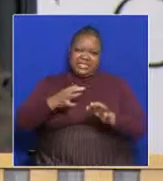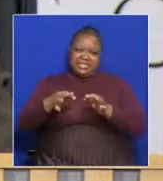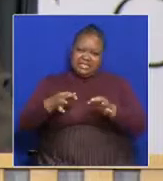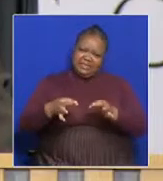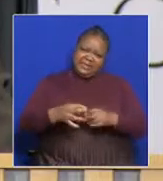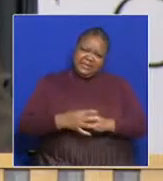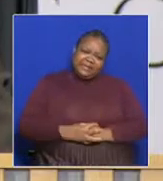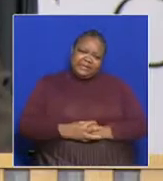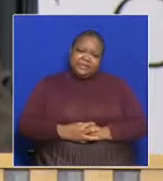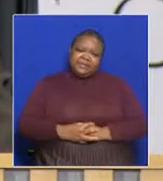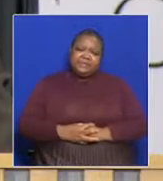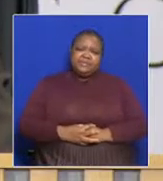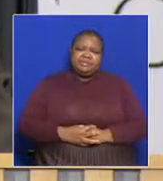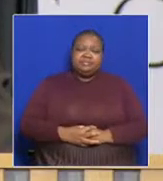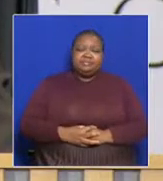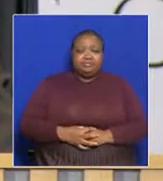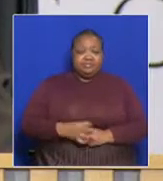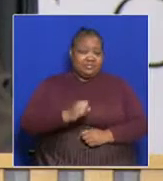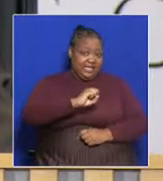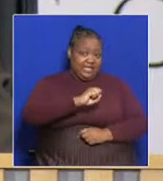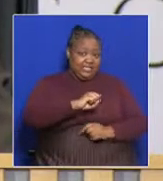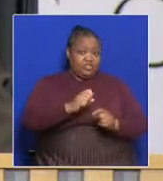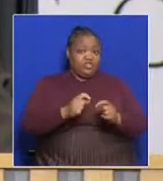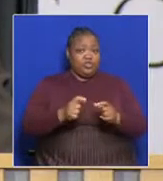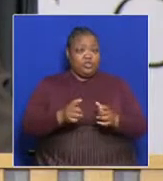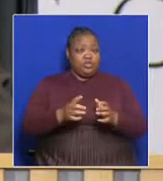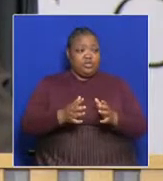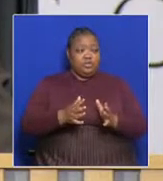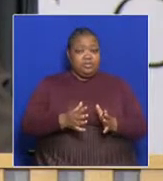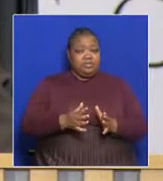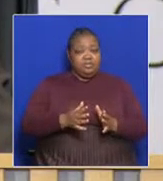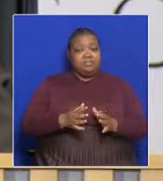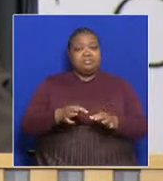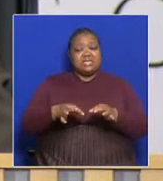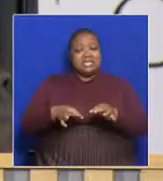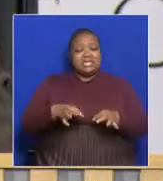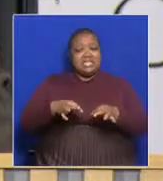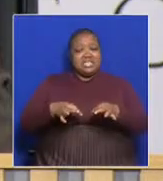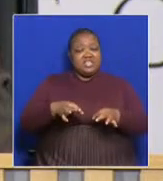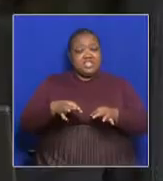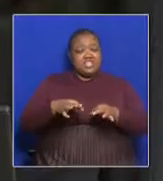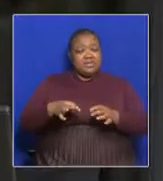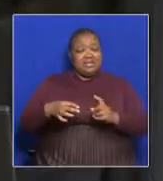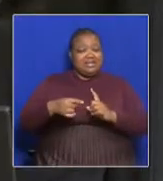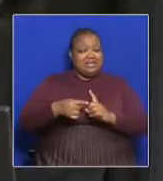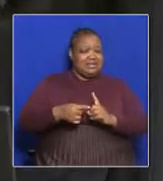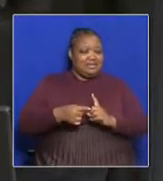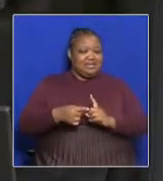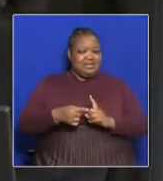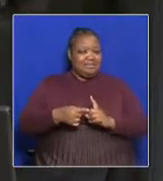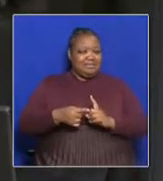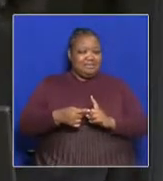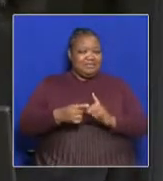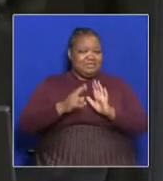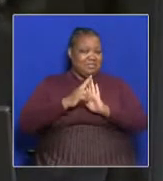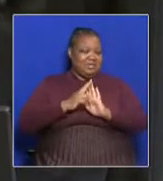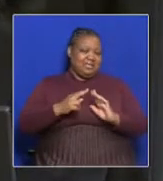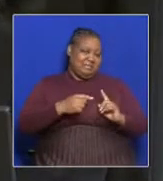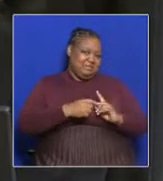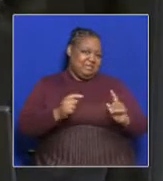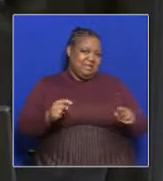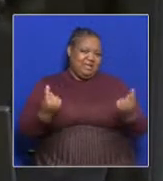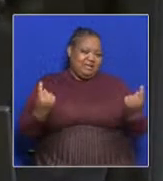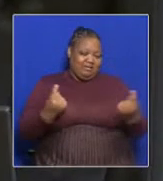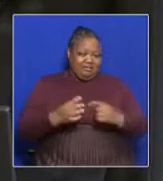I agree with you, Commissioner. I can't furnish an explanation on behalf of Warrant Officer Mpangasa. But you see how it